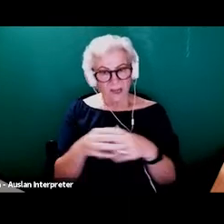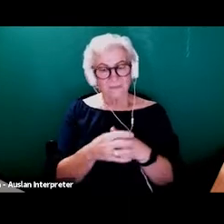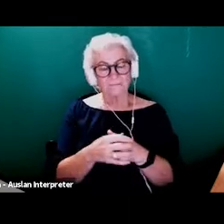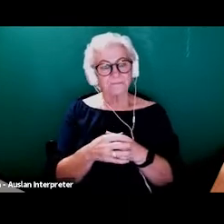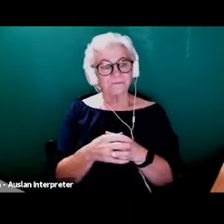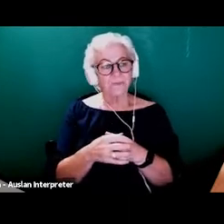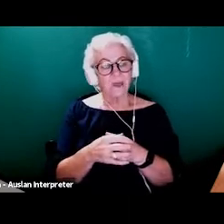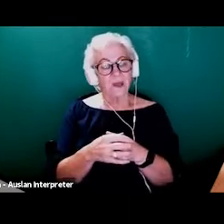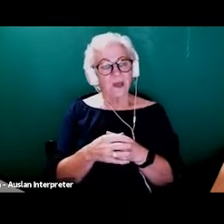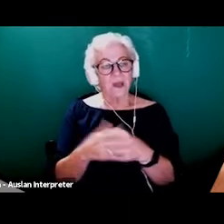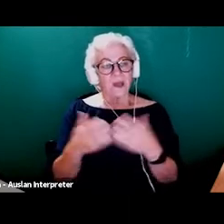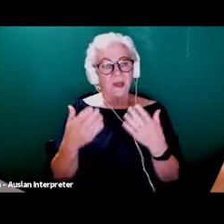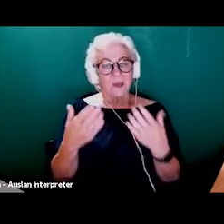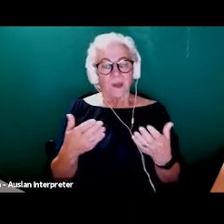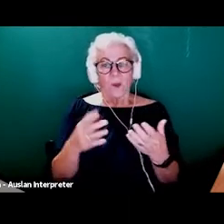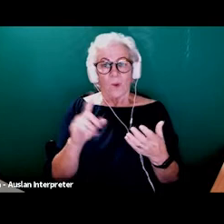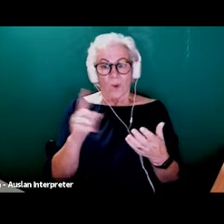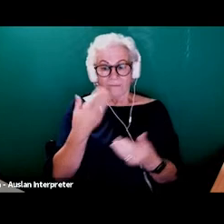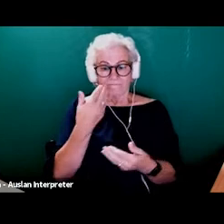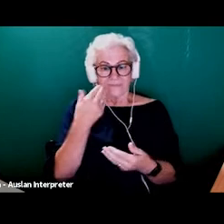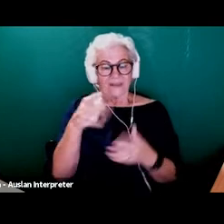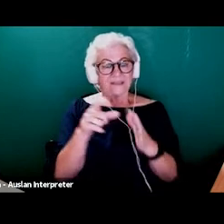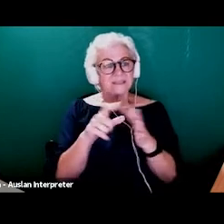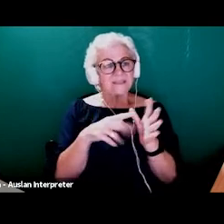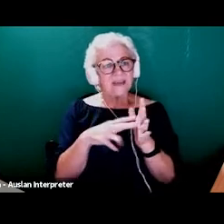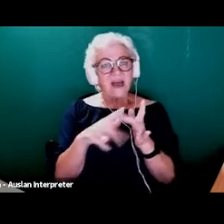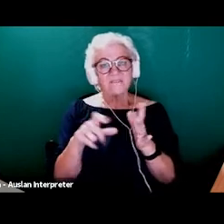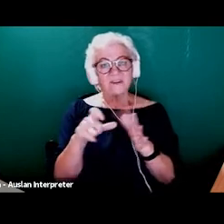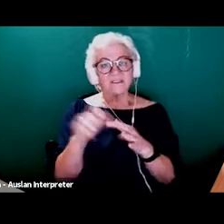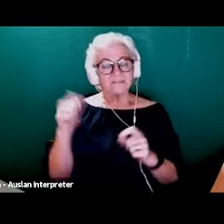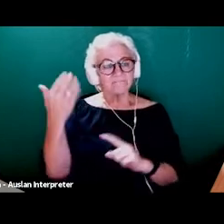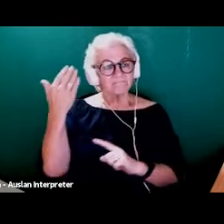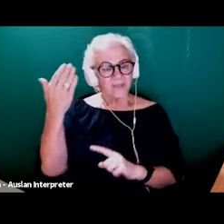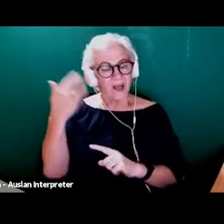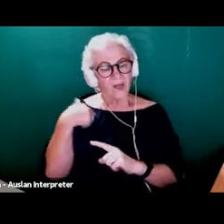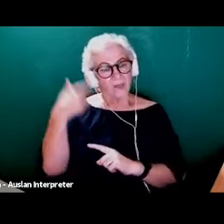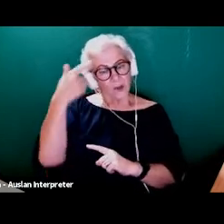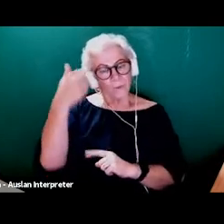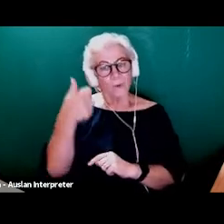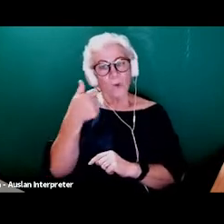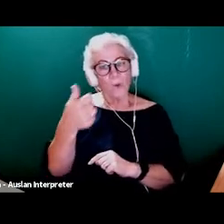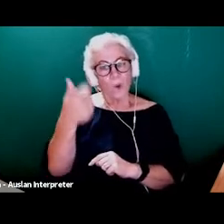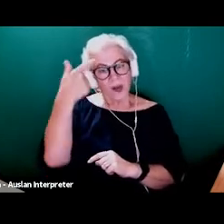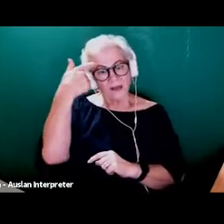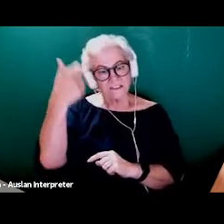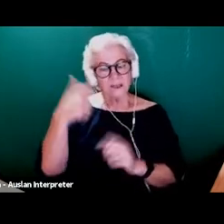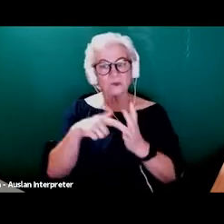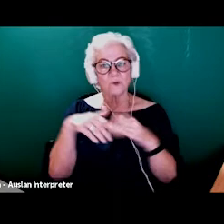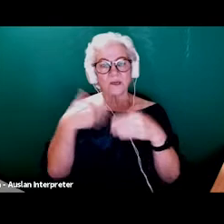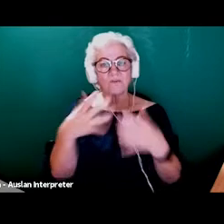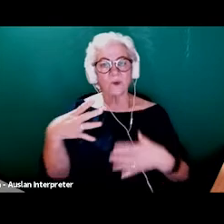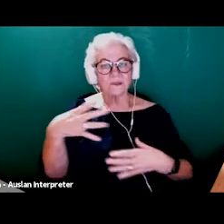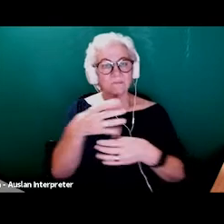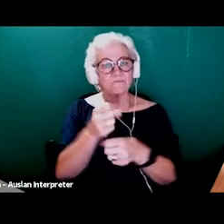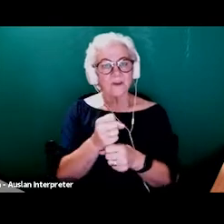Just given David's presentation, I thought it might be a good idea just to give a very brief note on some trends in opioid markets